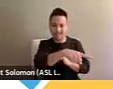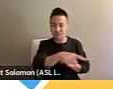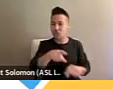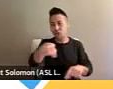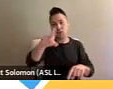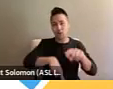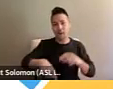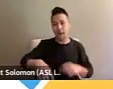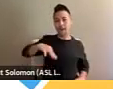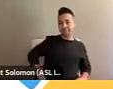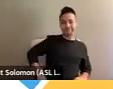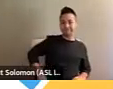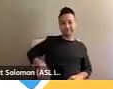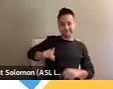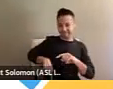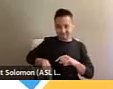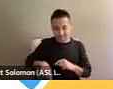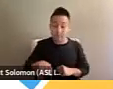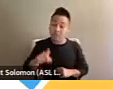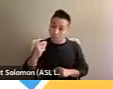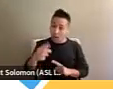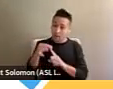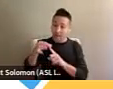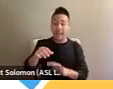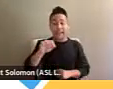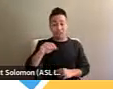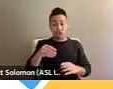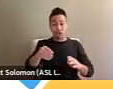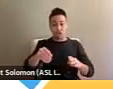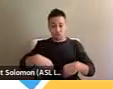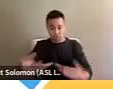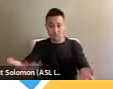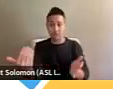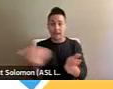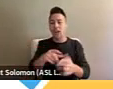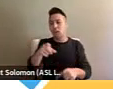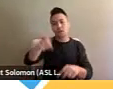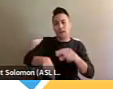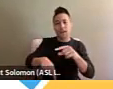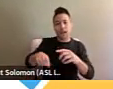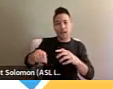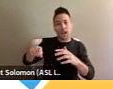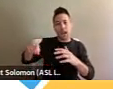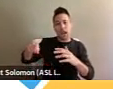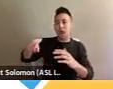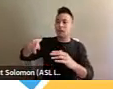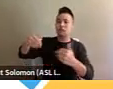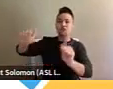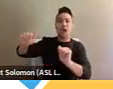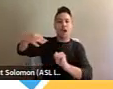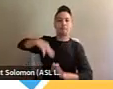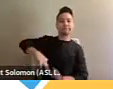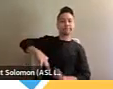it. So your caveat is that when you redistribute, you can't do so commercially. Next